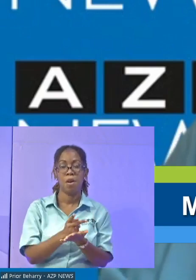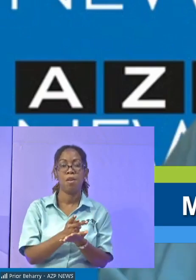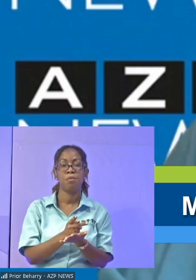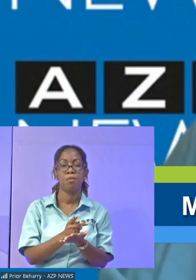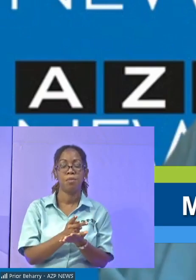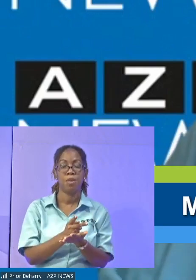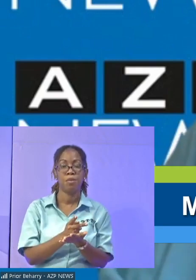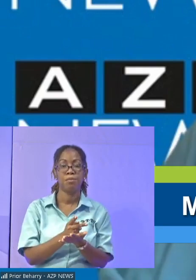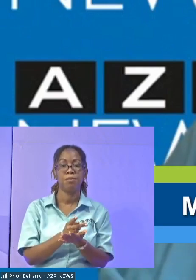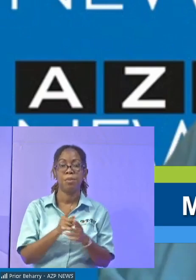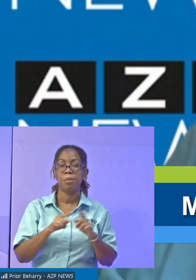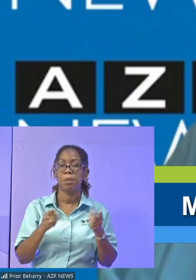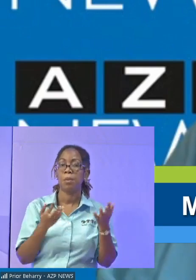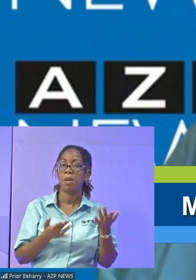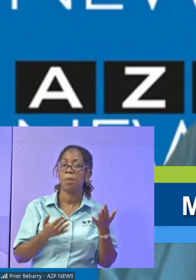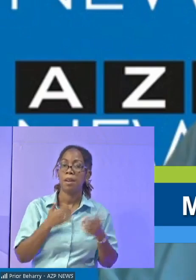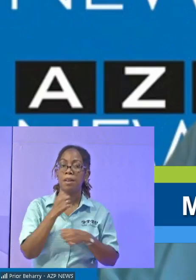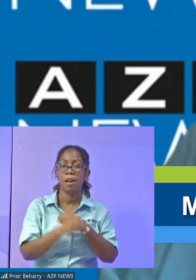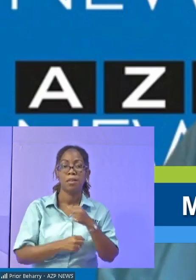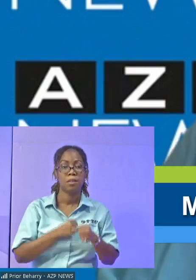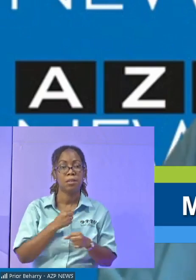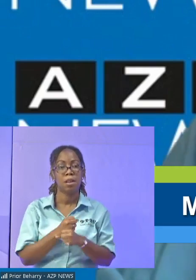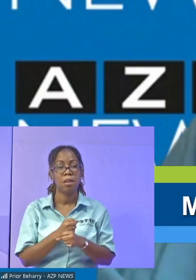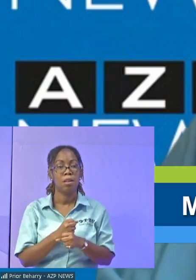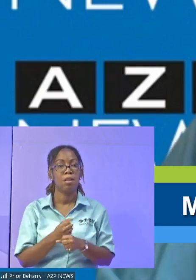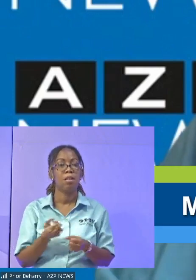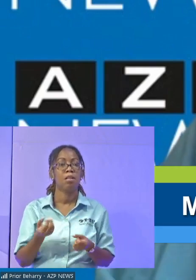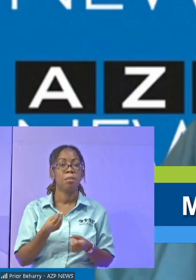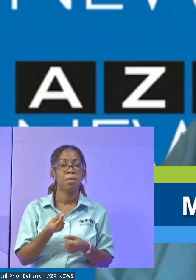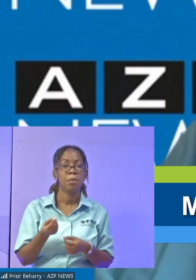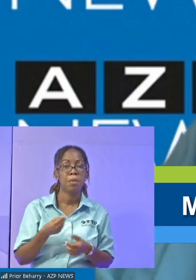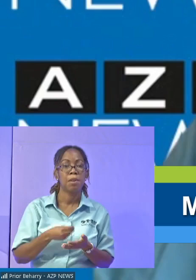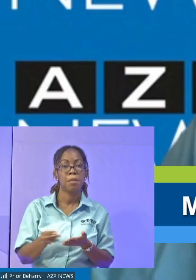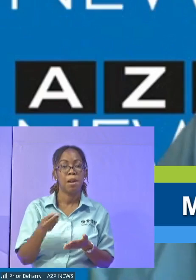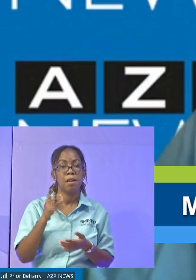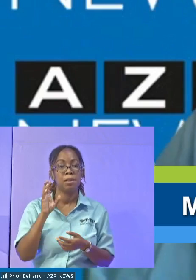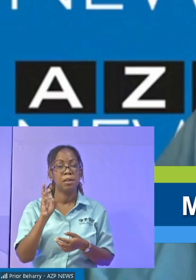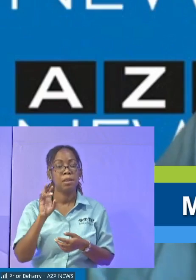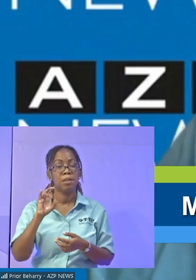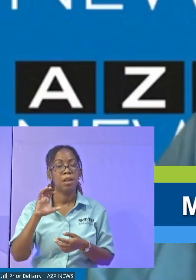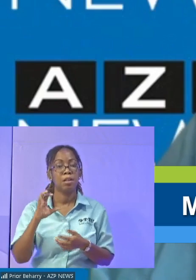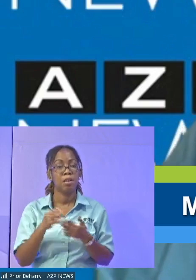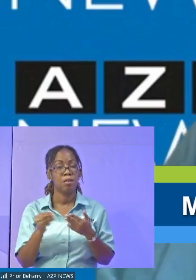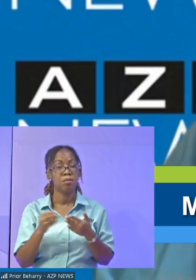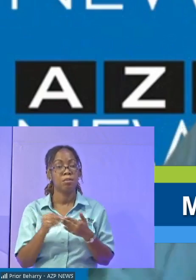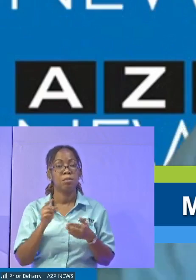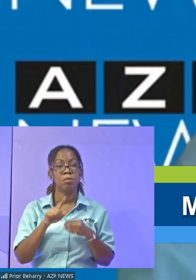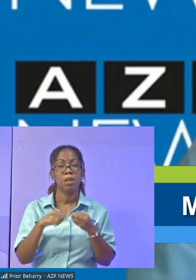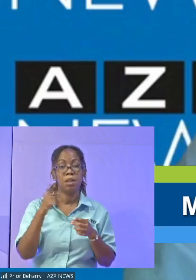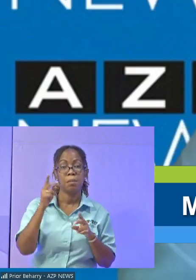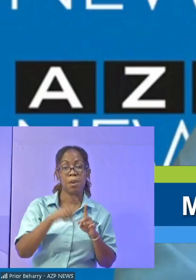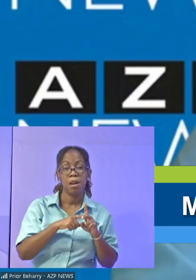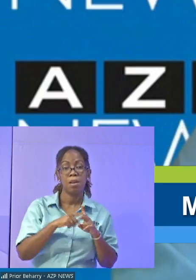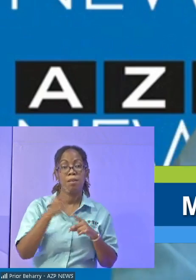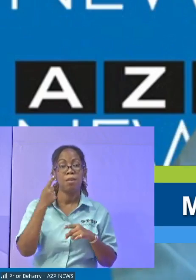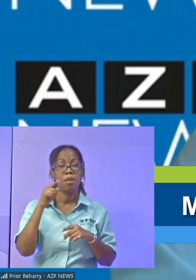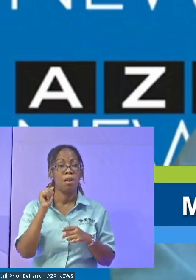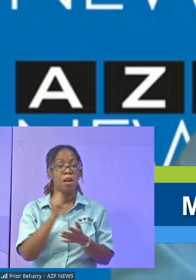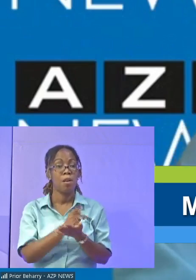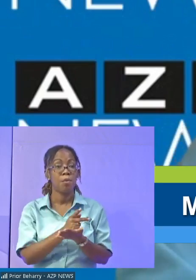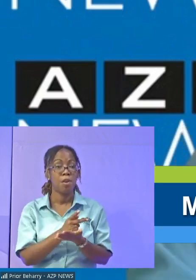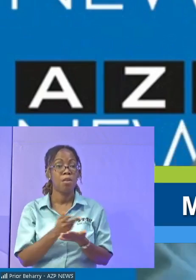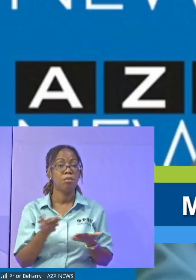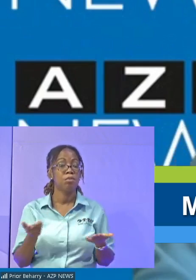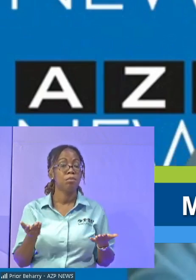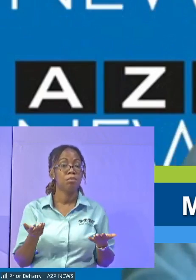and they have been waiting for years and spending, I think, $700 every time they have to make this application for approval. I don't know if you want to shed some light on that.